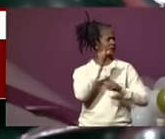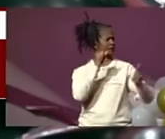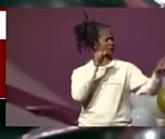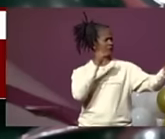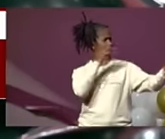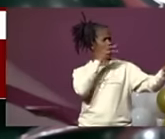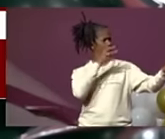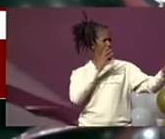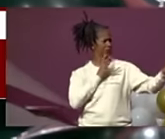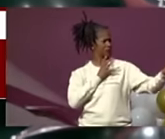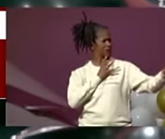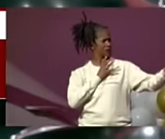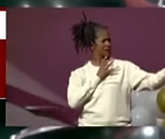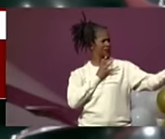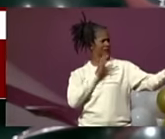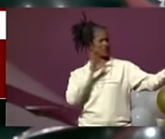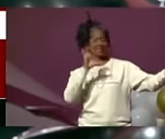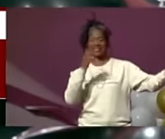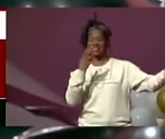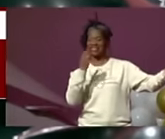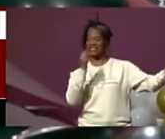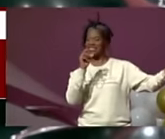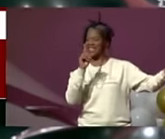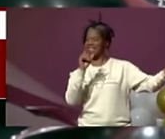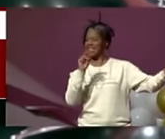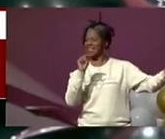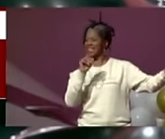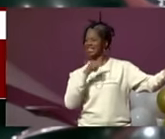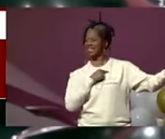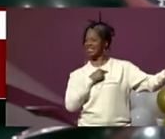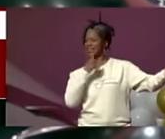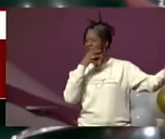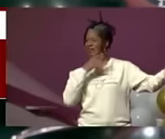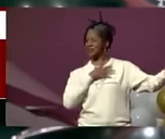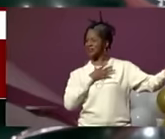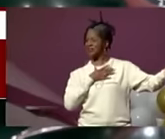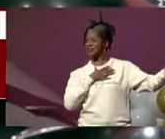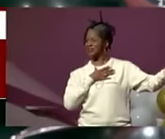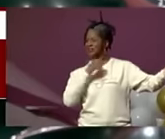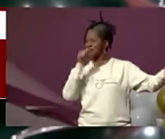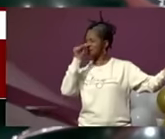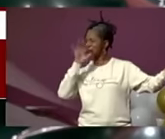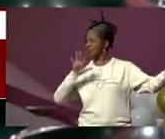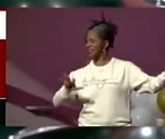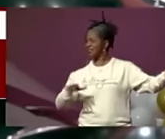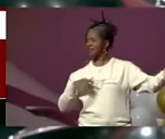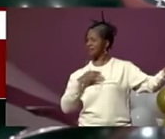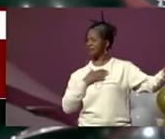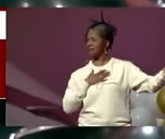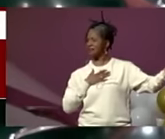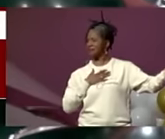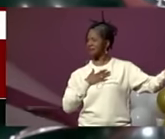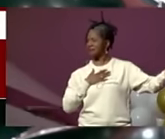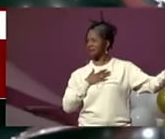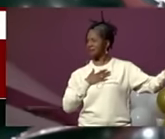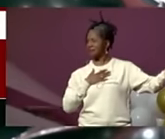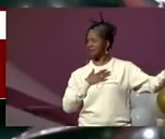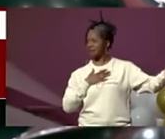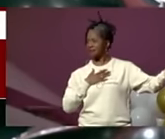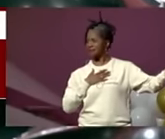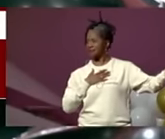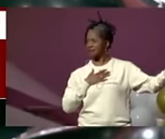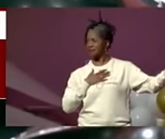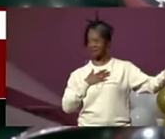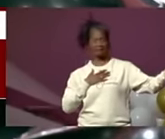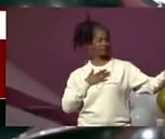Christ. Yeah. Oh, you know you're making my day. Bless you. Somebody else, come on. Come on. Come on, do it